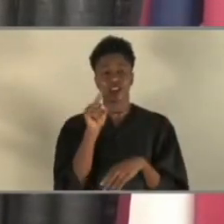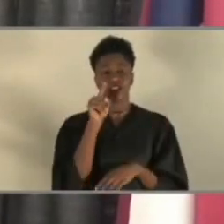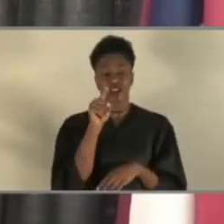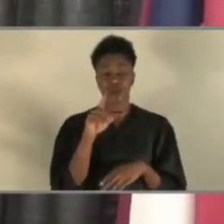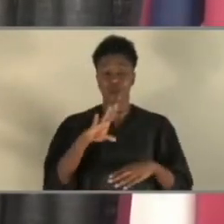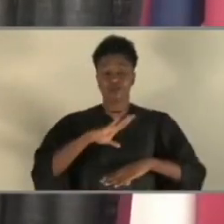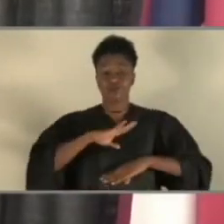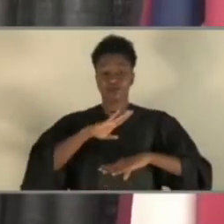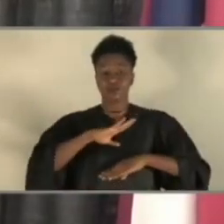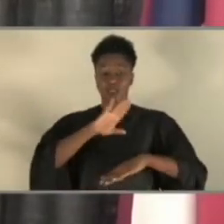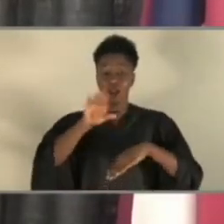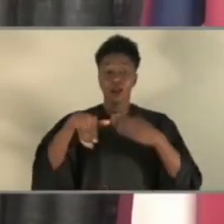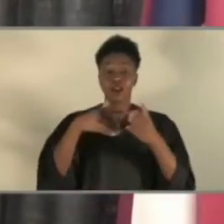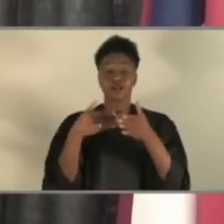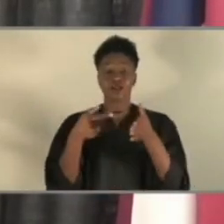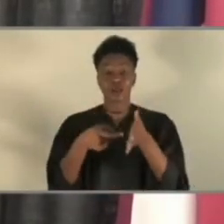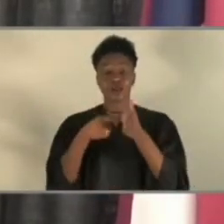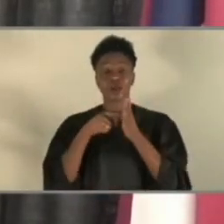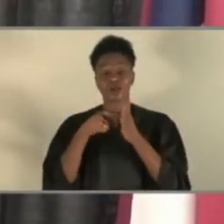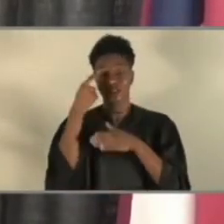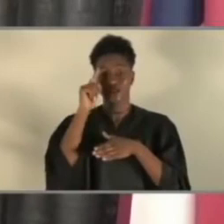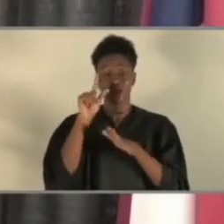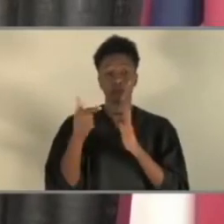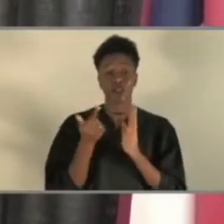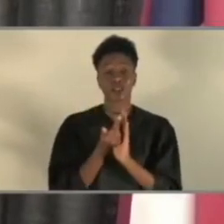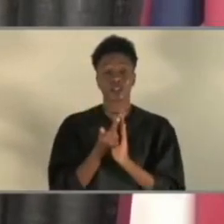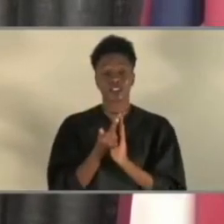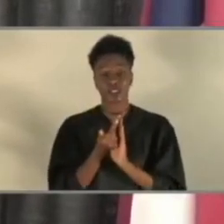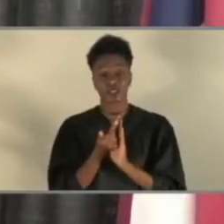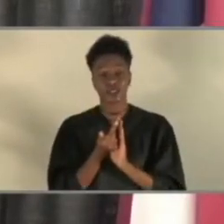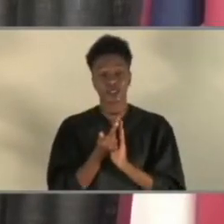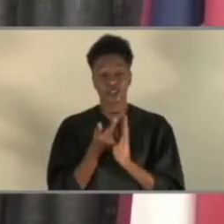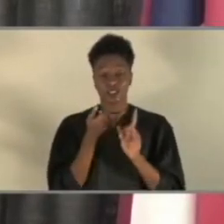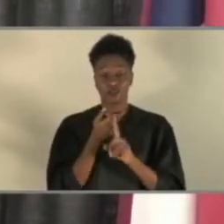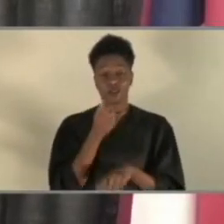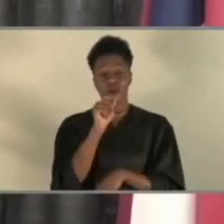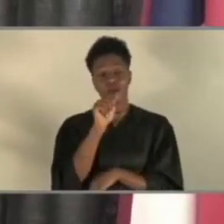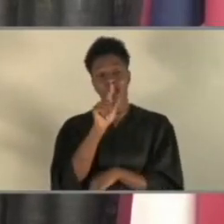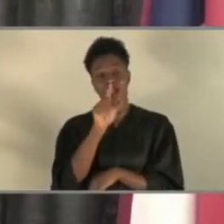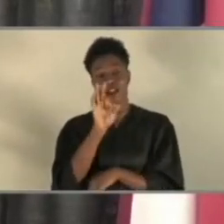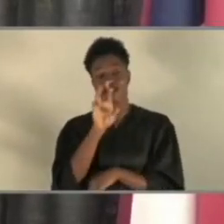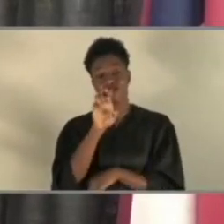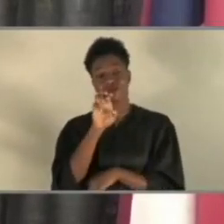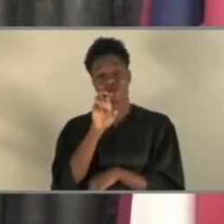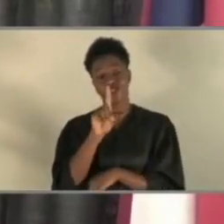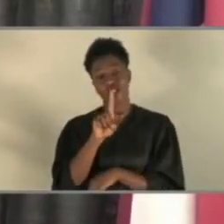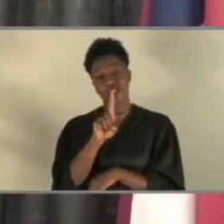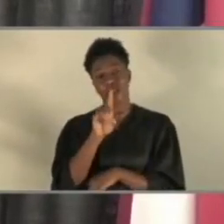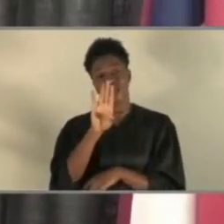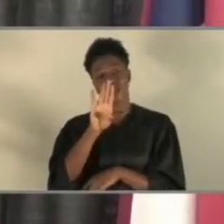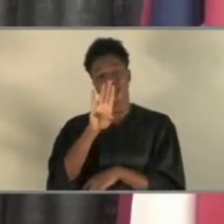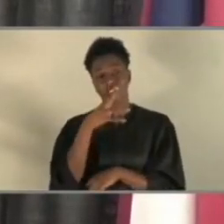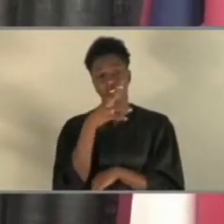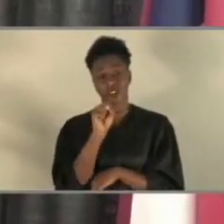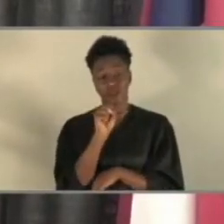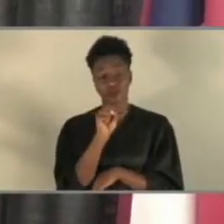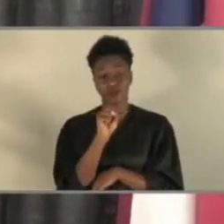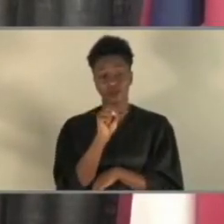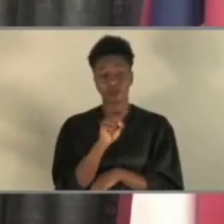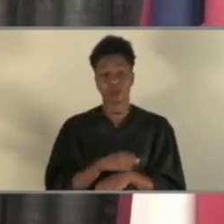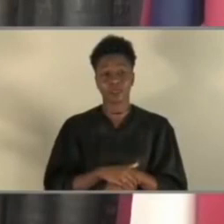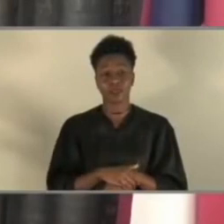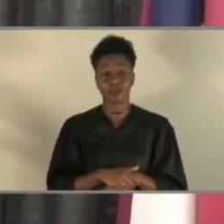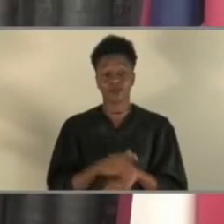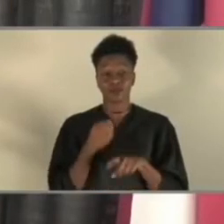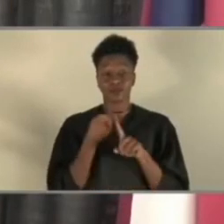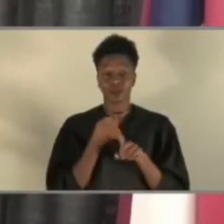met all of the requirements for graduation from Alfred E. Beach High School. On behalf of the